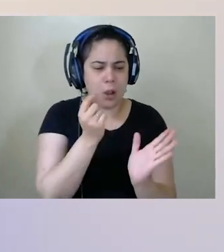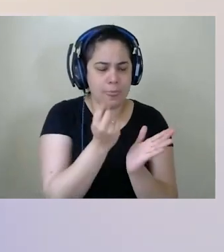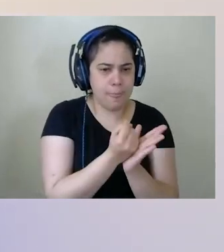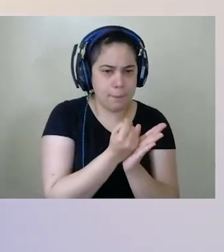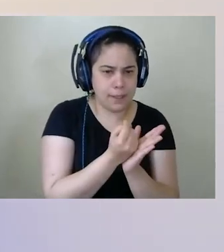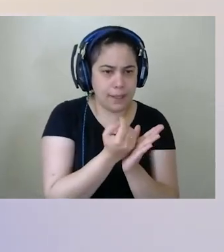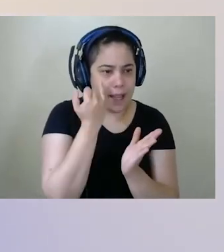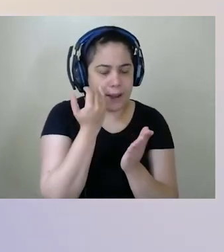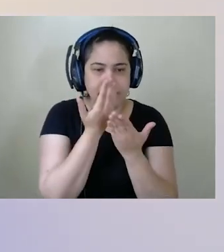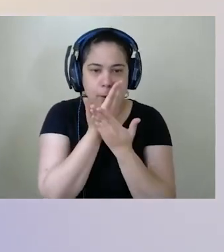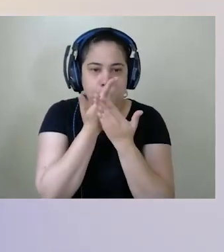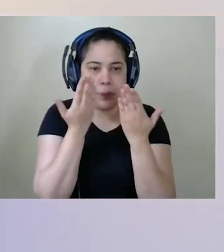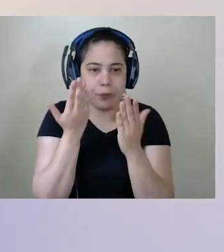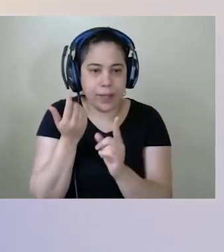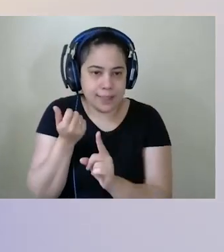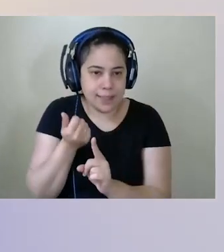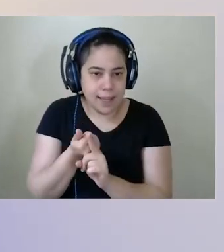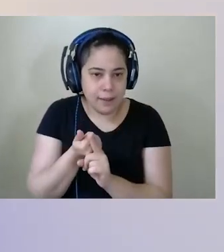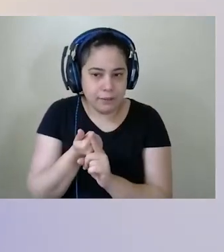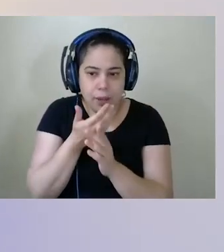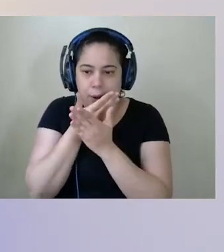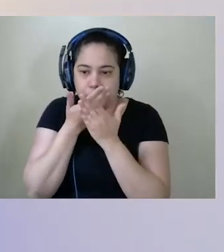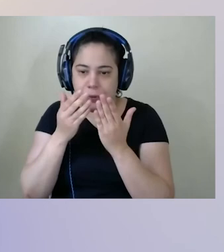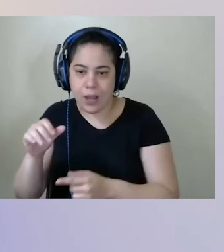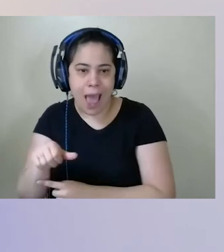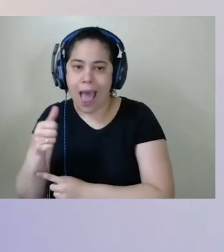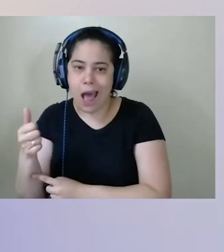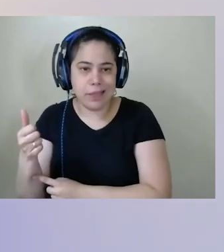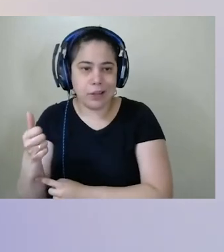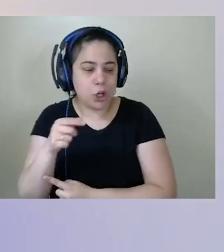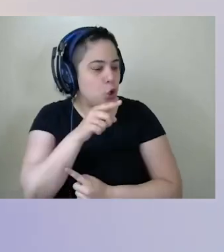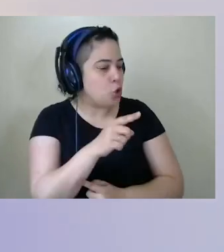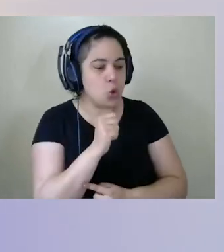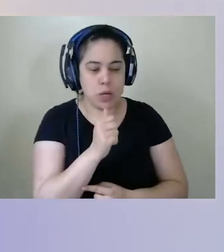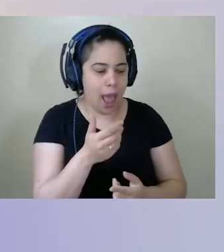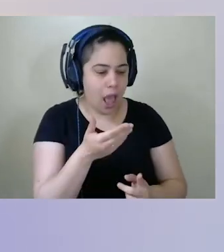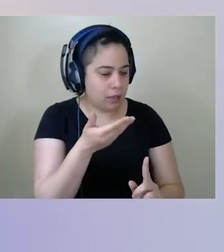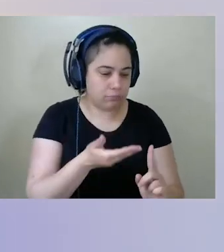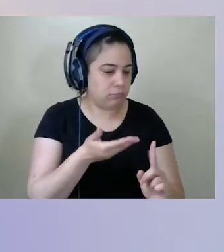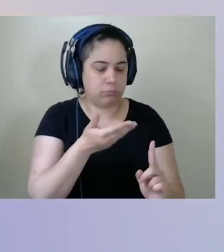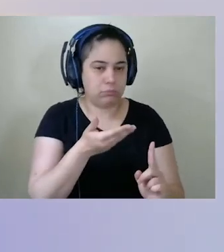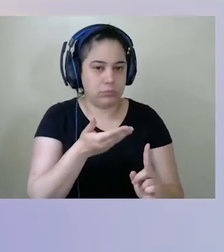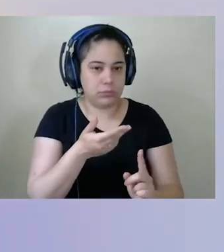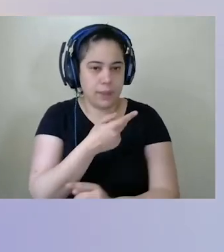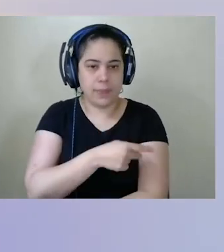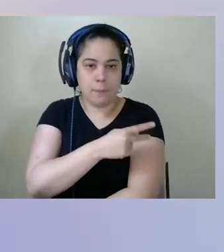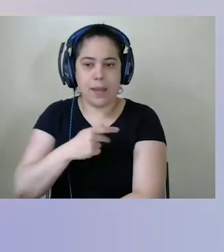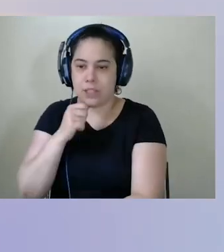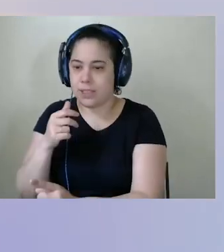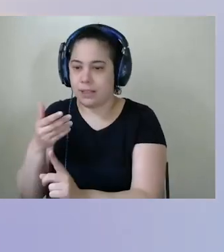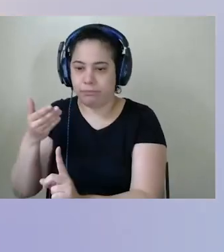no self and there's no other? You don't exist, and a patient doesn't exist to